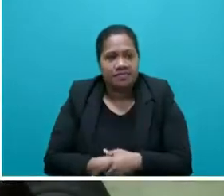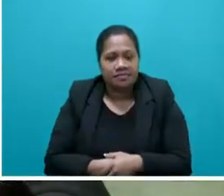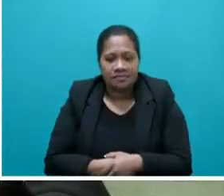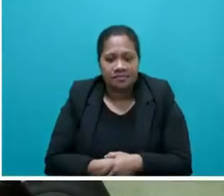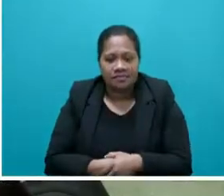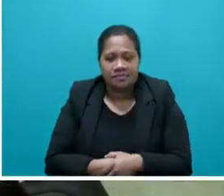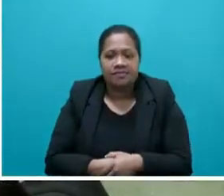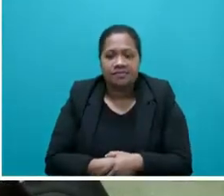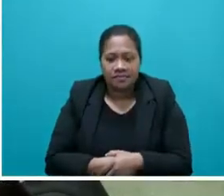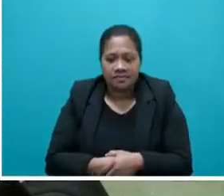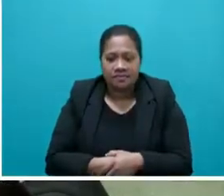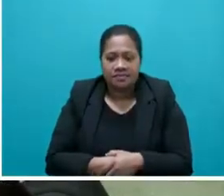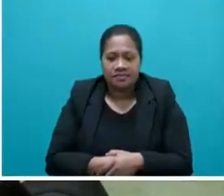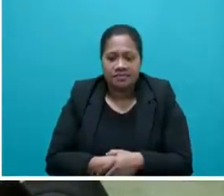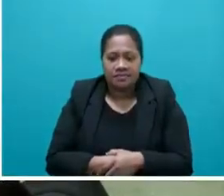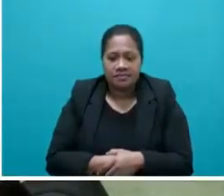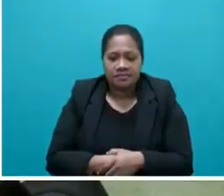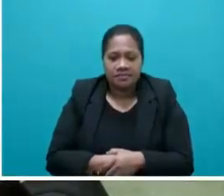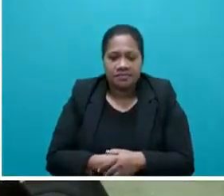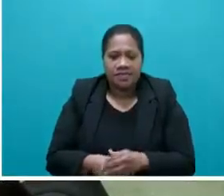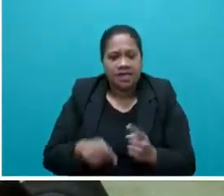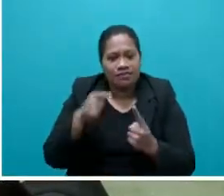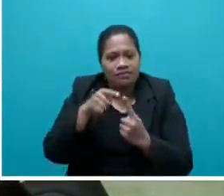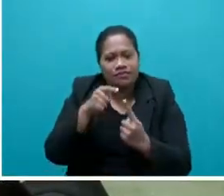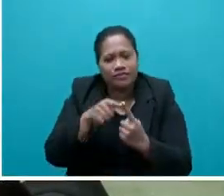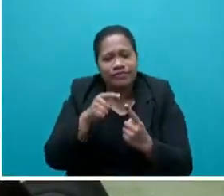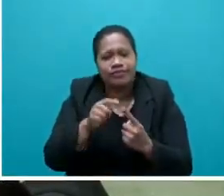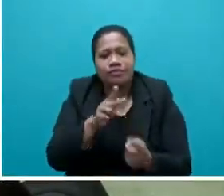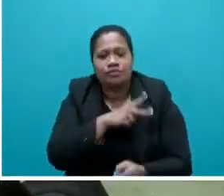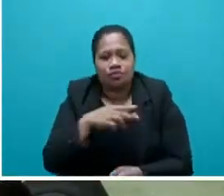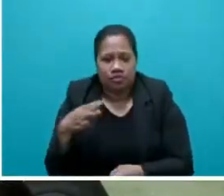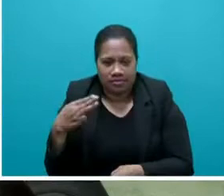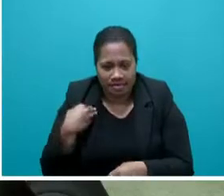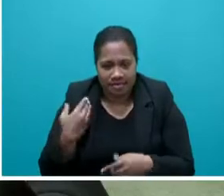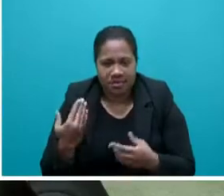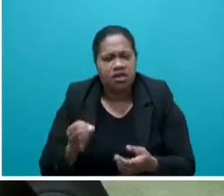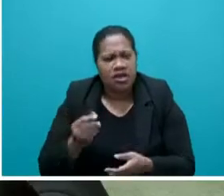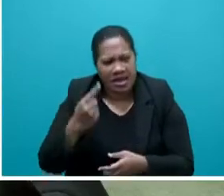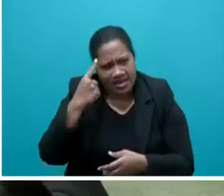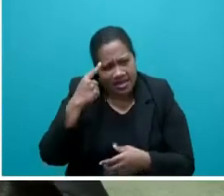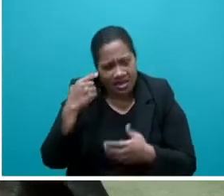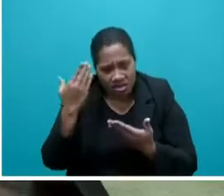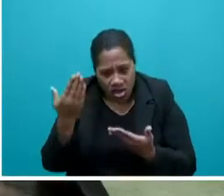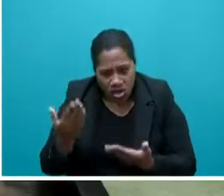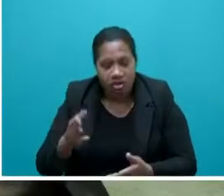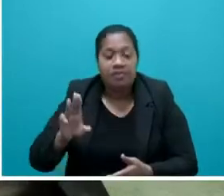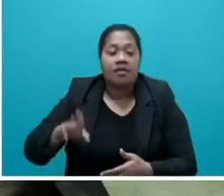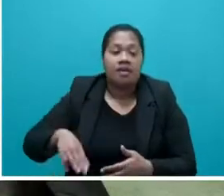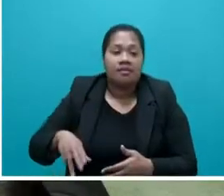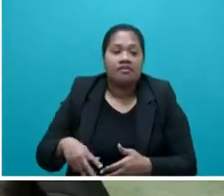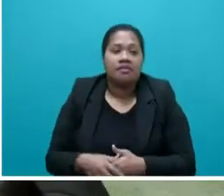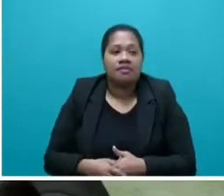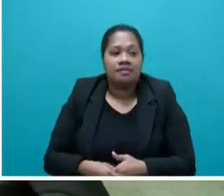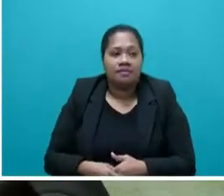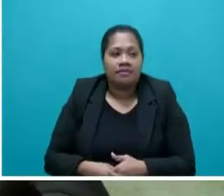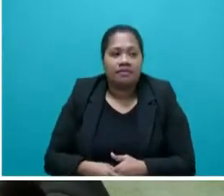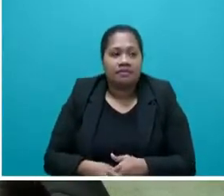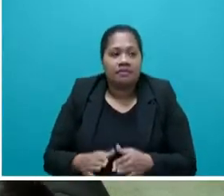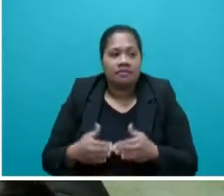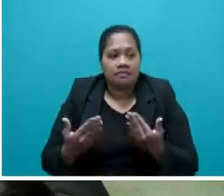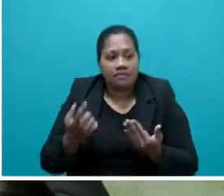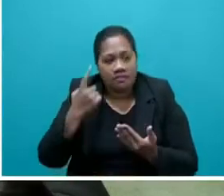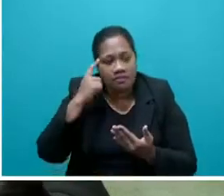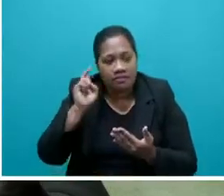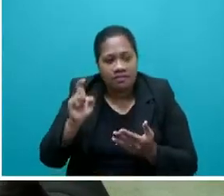barrage of attacks on the Honourable Prime Minister, Mr. Speaker, sir. And I think the Honourable members are riding high in what I call the SLR glamour